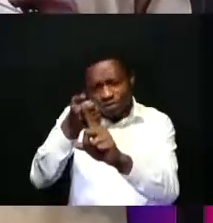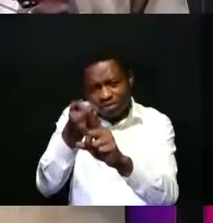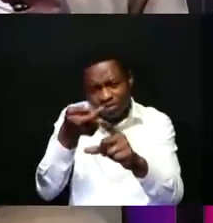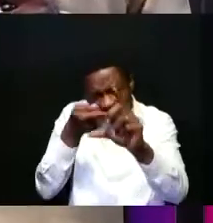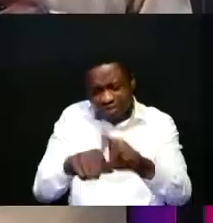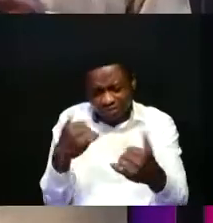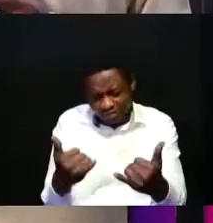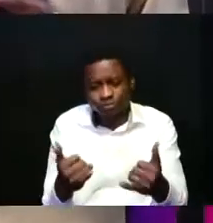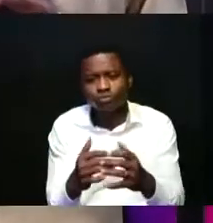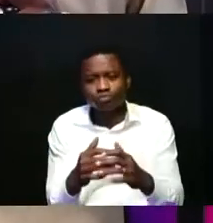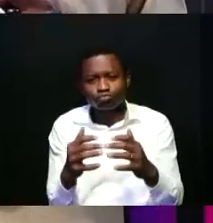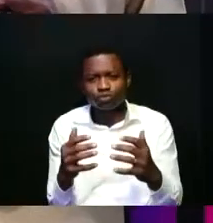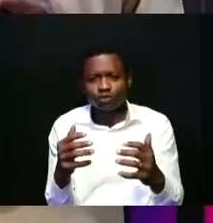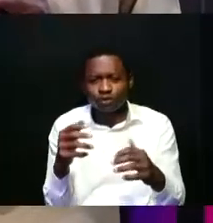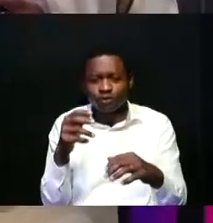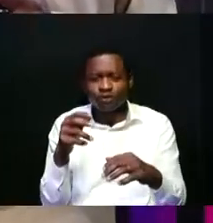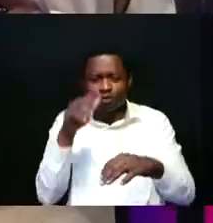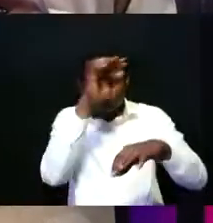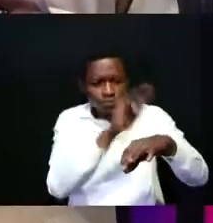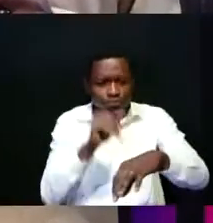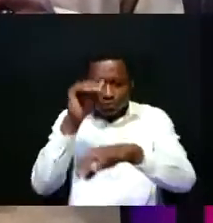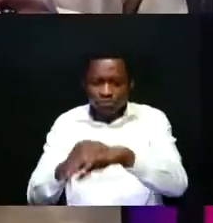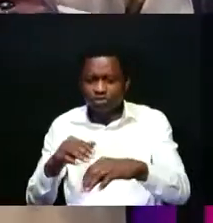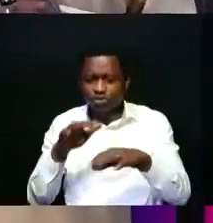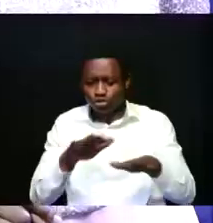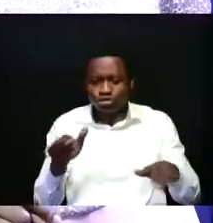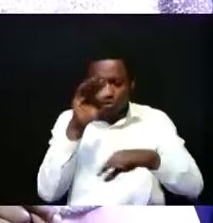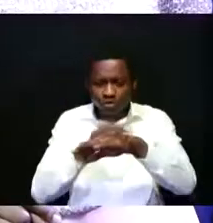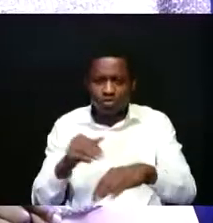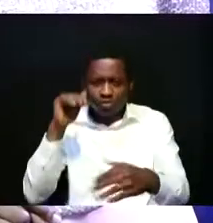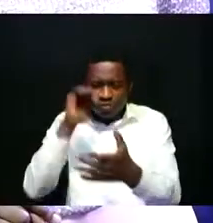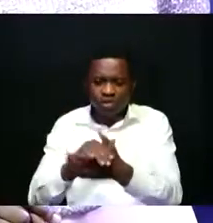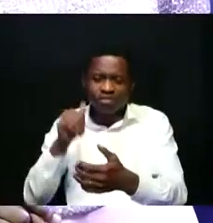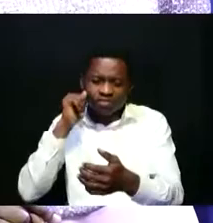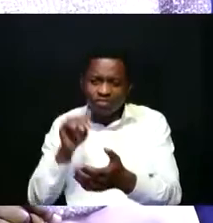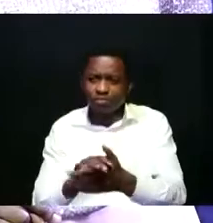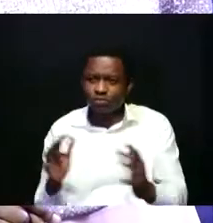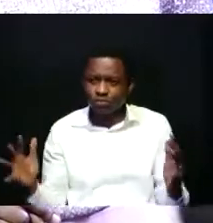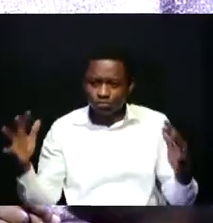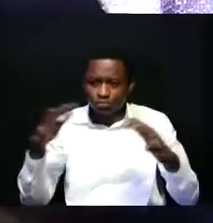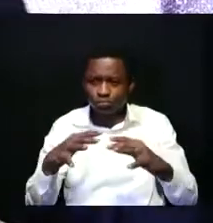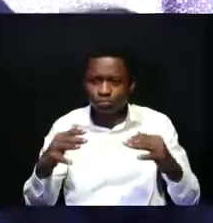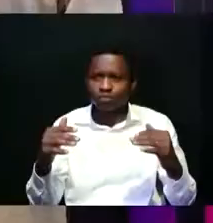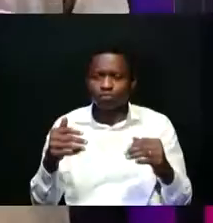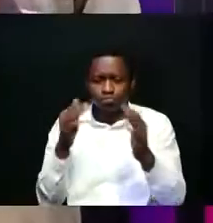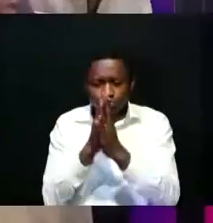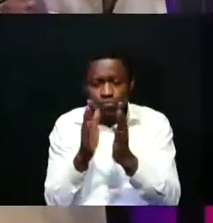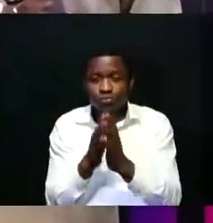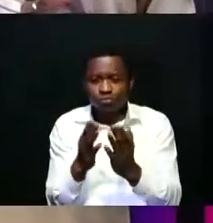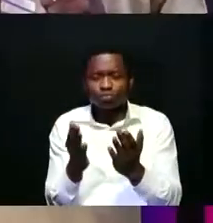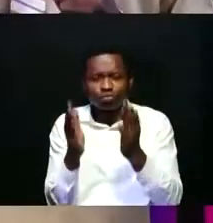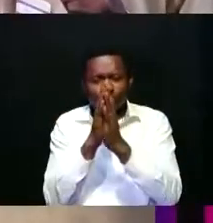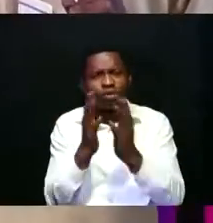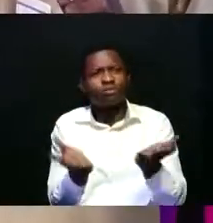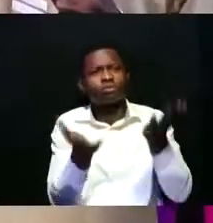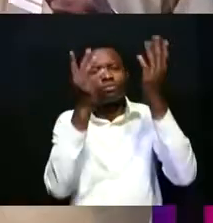And the fire on this altar will never go down. Shall we lift up our voices unto the